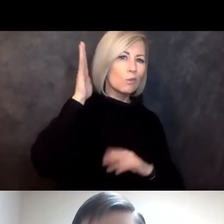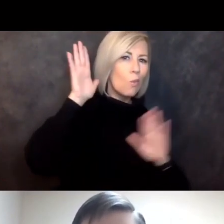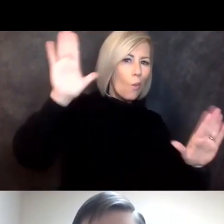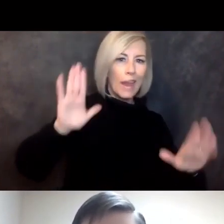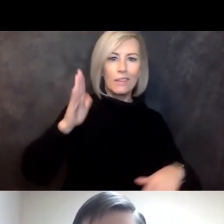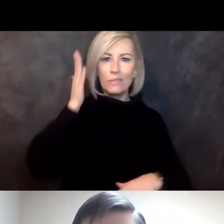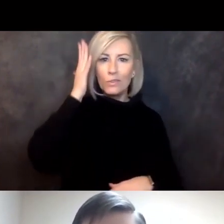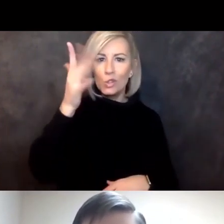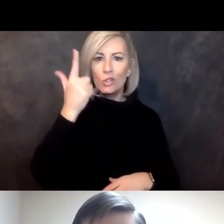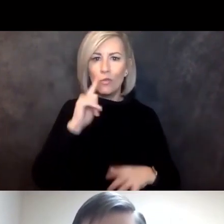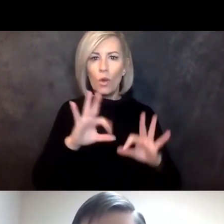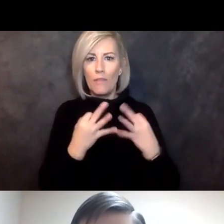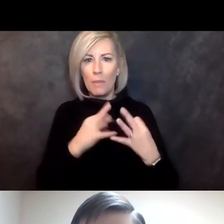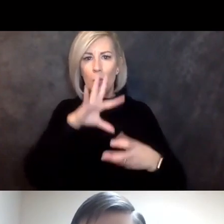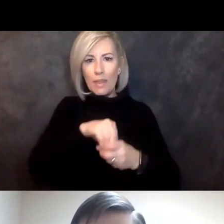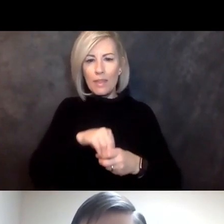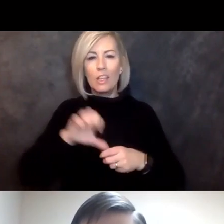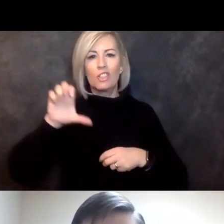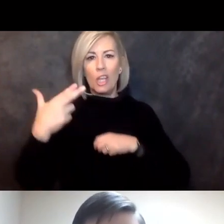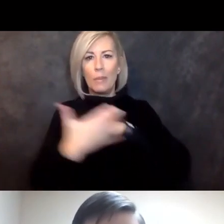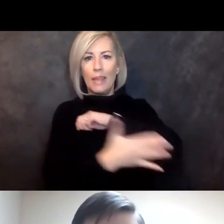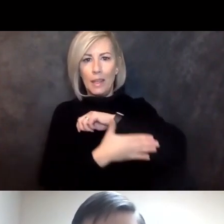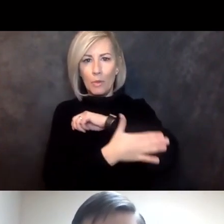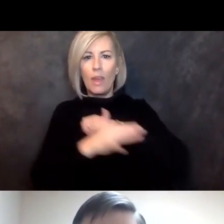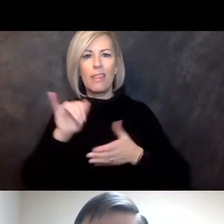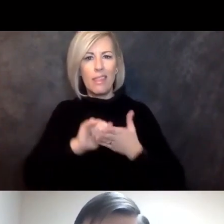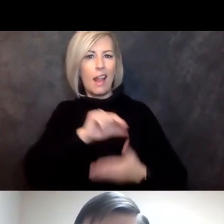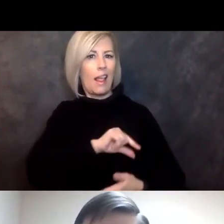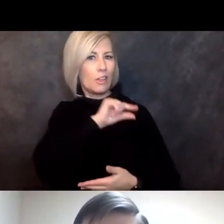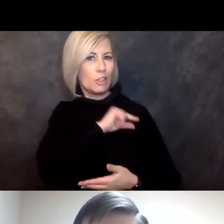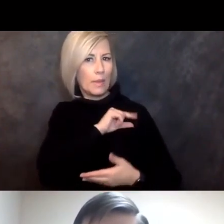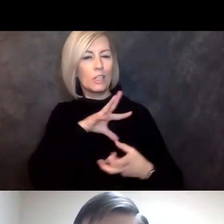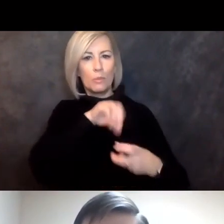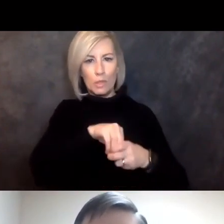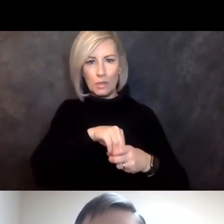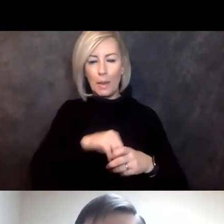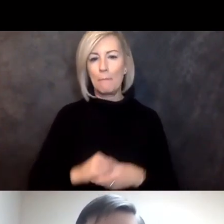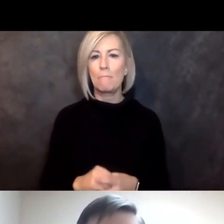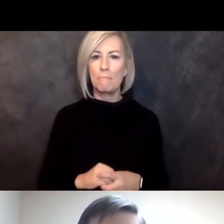families within Champaign County that are eligible to participate in our program.